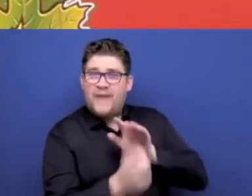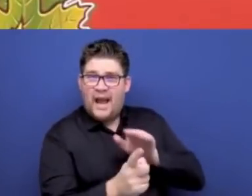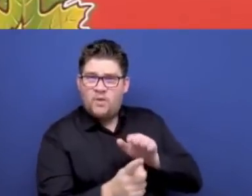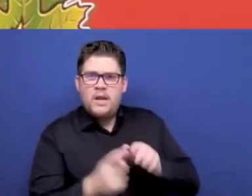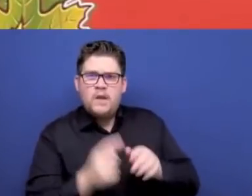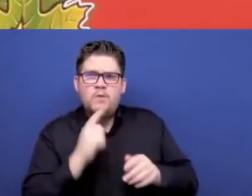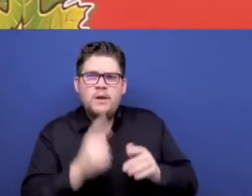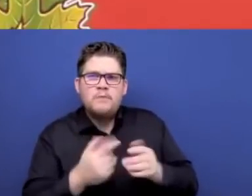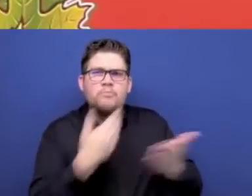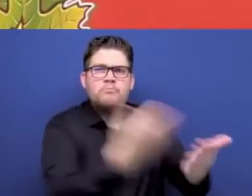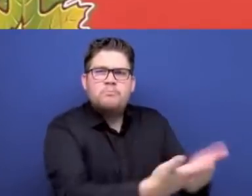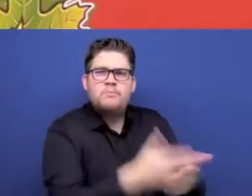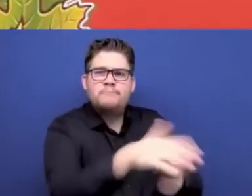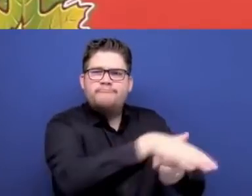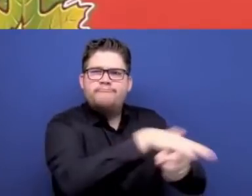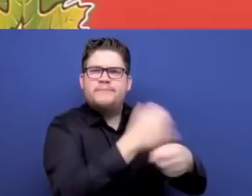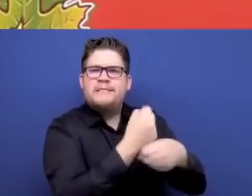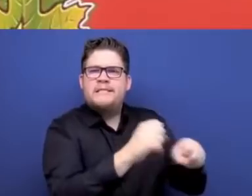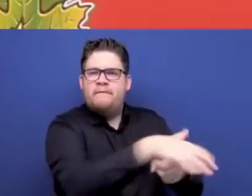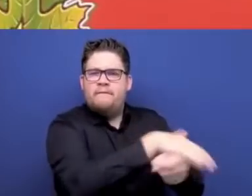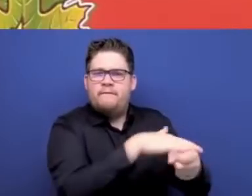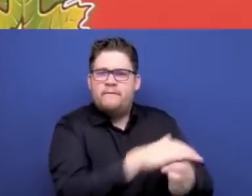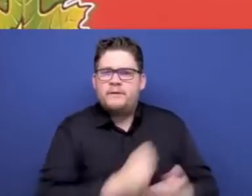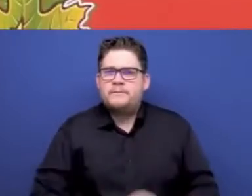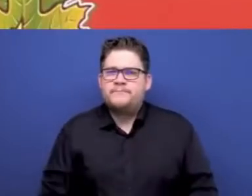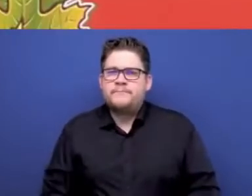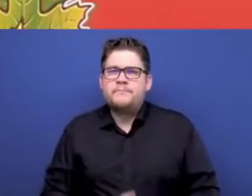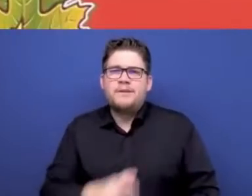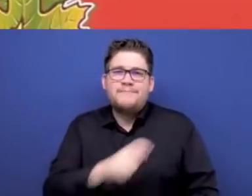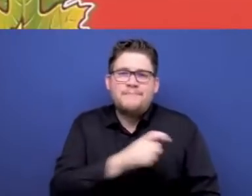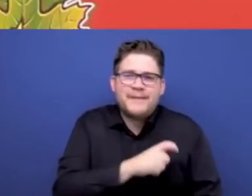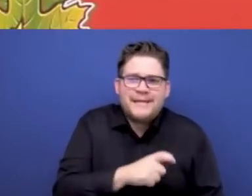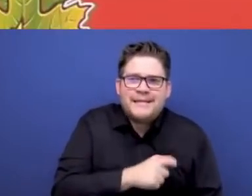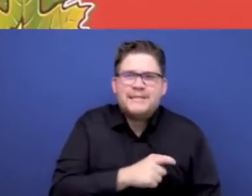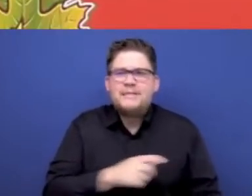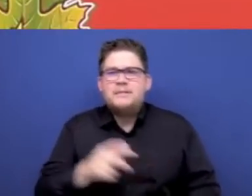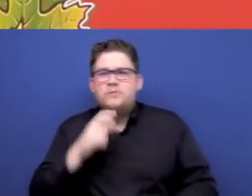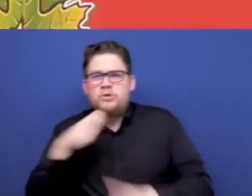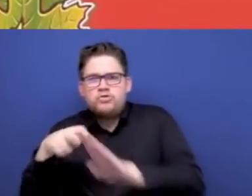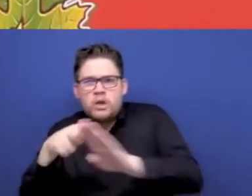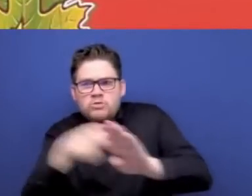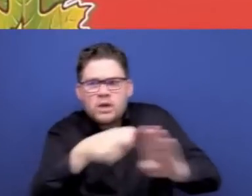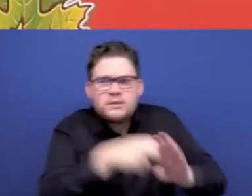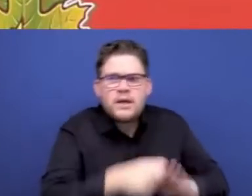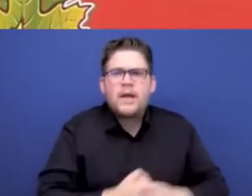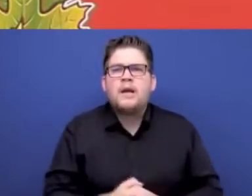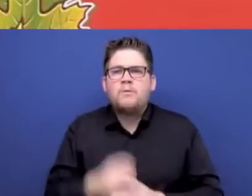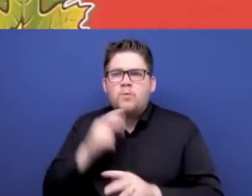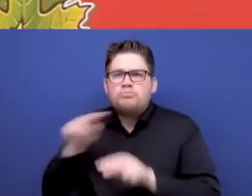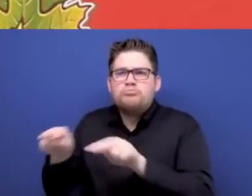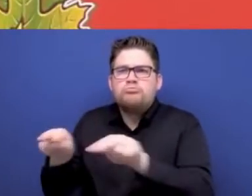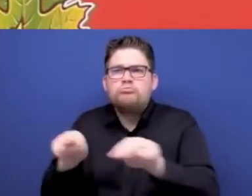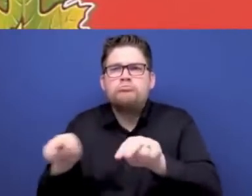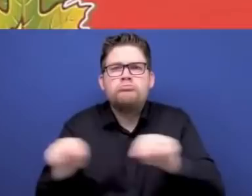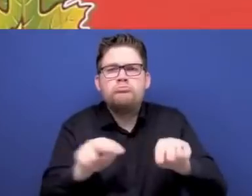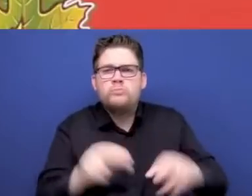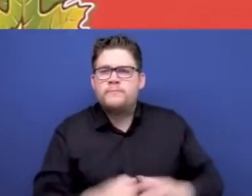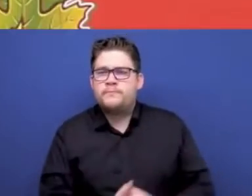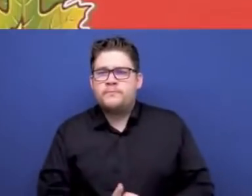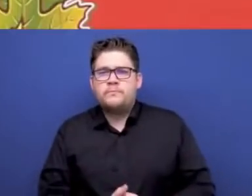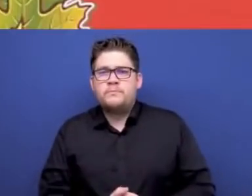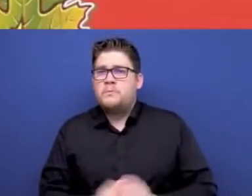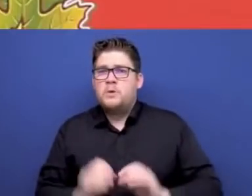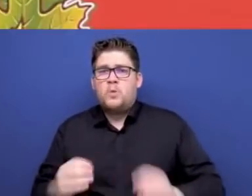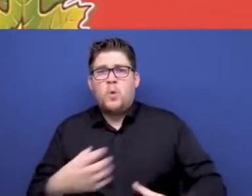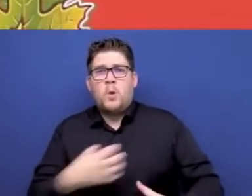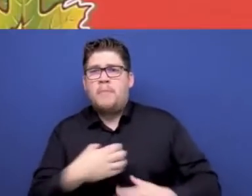areas that are under evacuation order. And to date, we haven't received any complaints, but we will continue to do so. And if you have